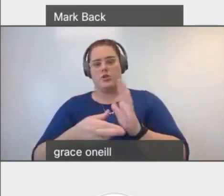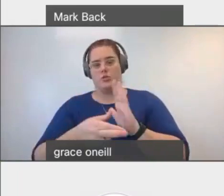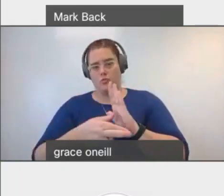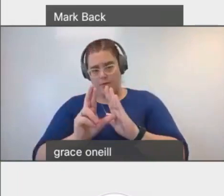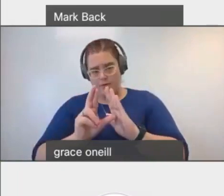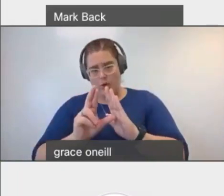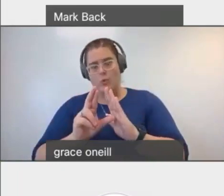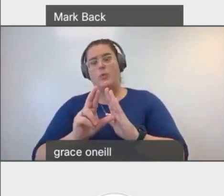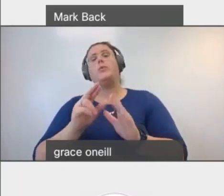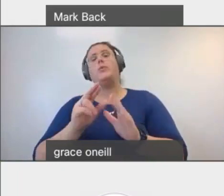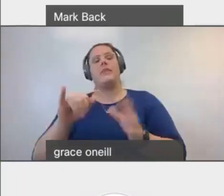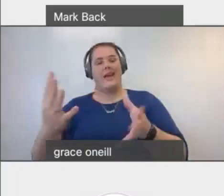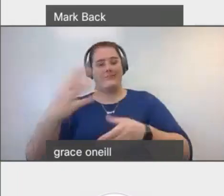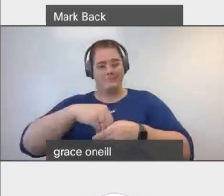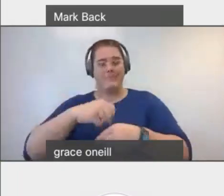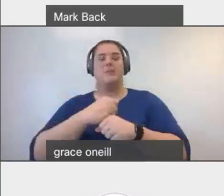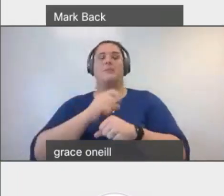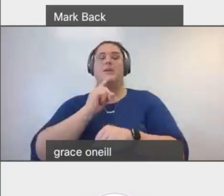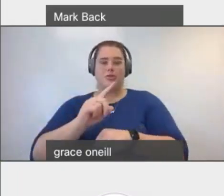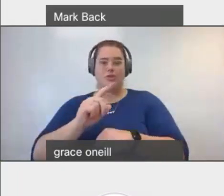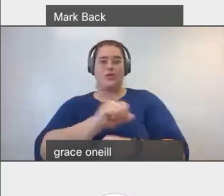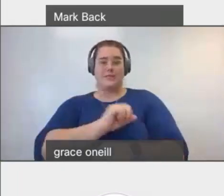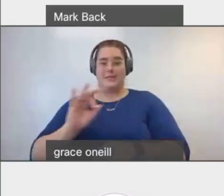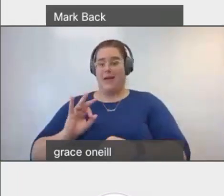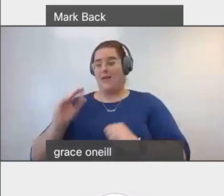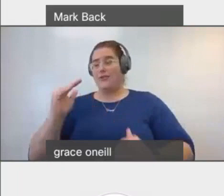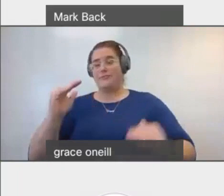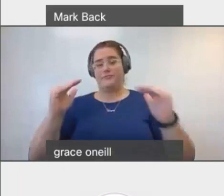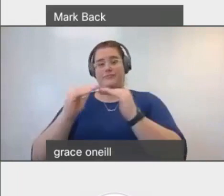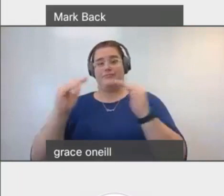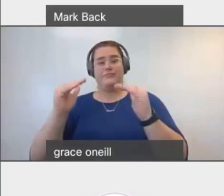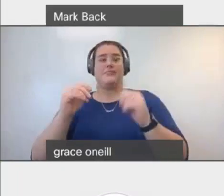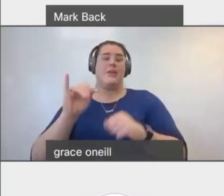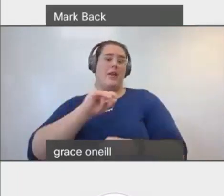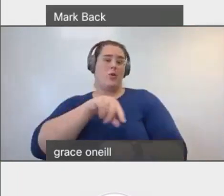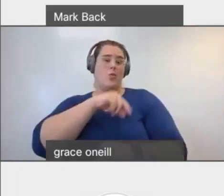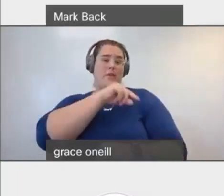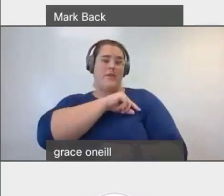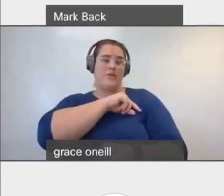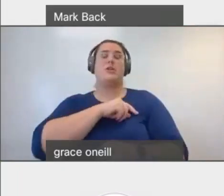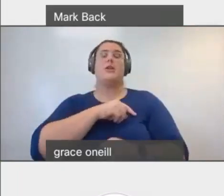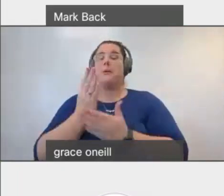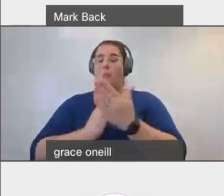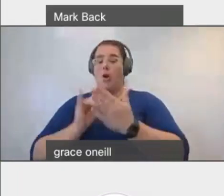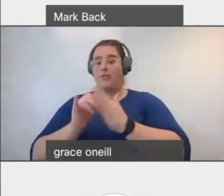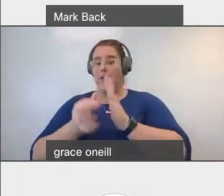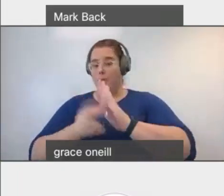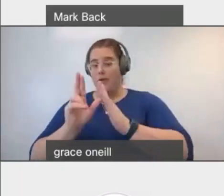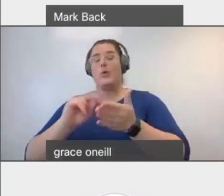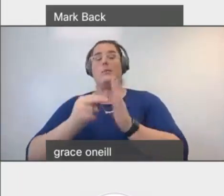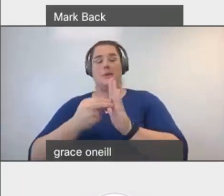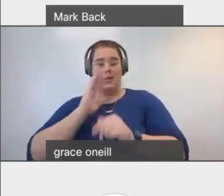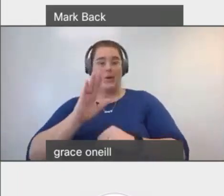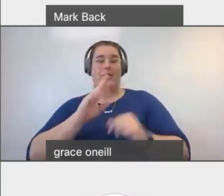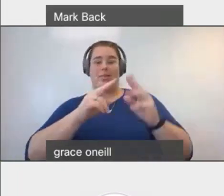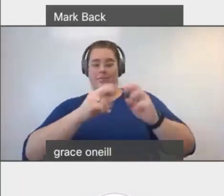is to ensure that staff meet qualifications, will be looking at whether you are, as a provider